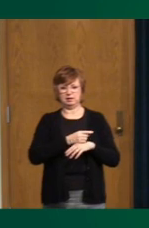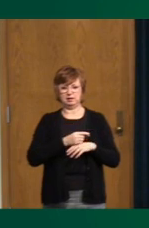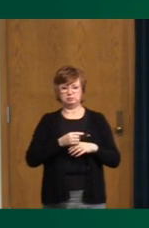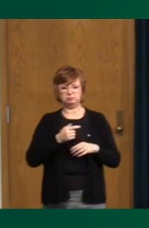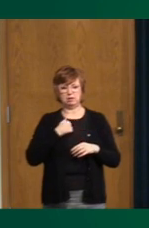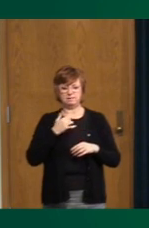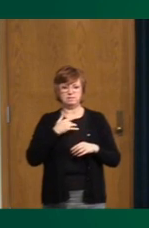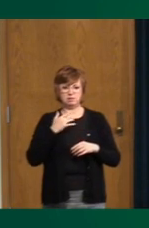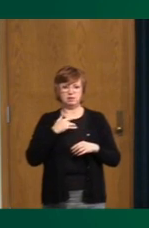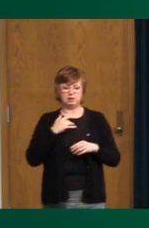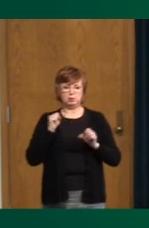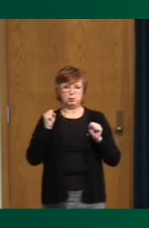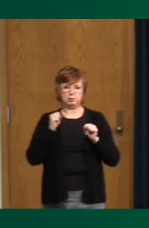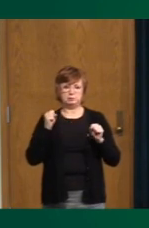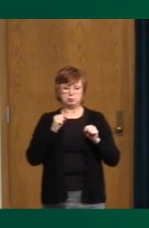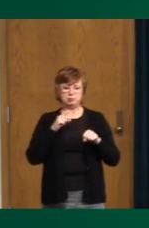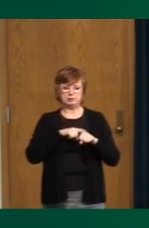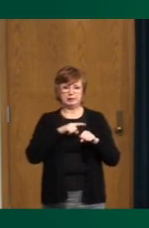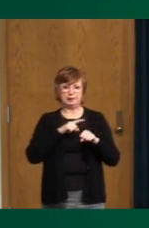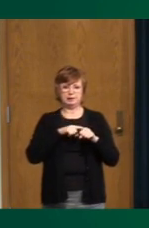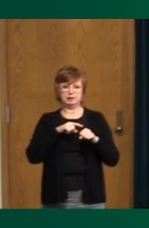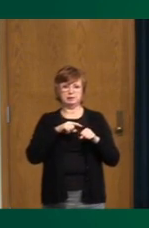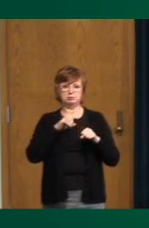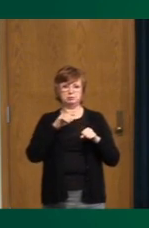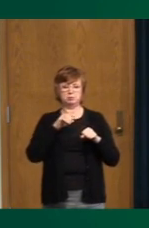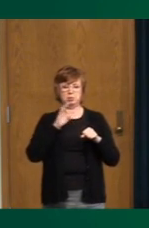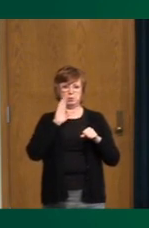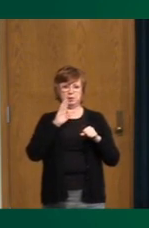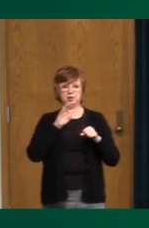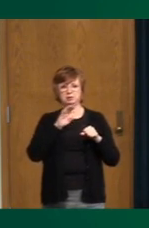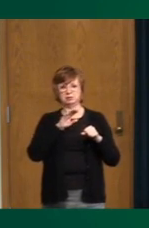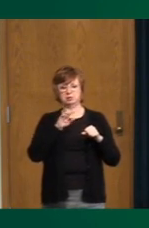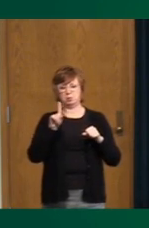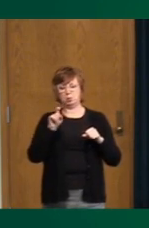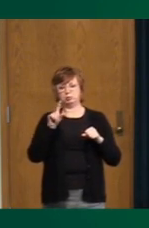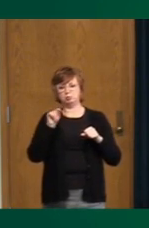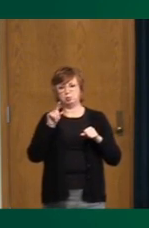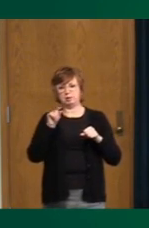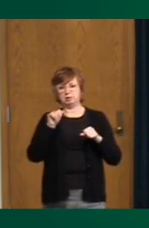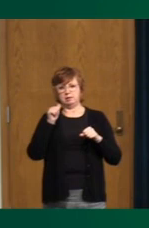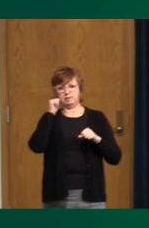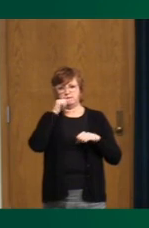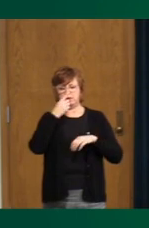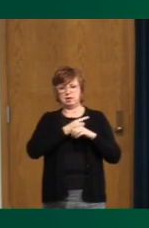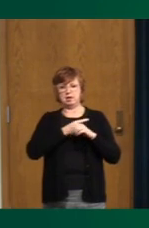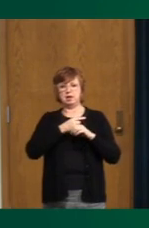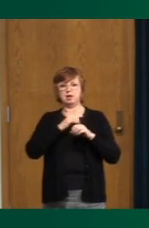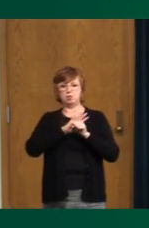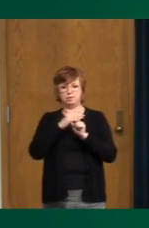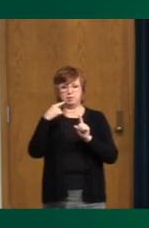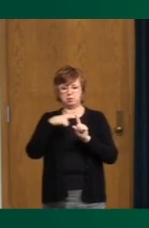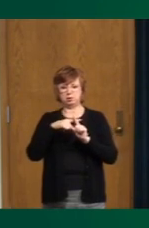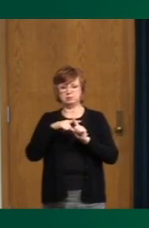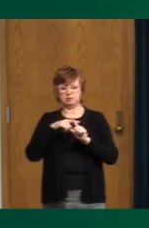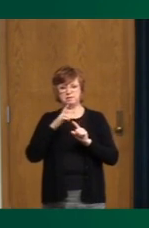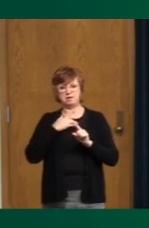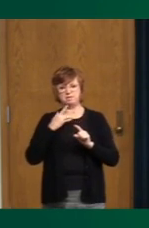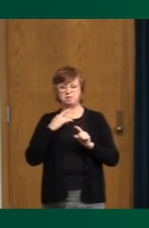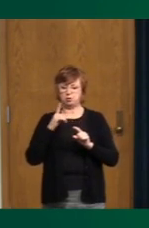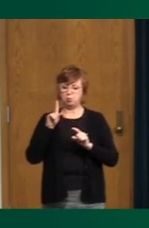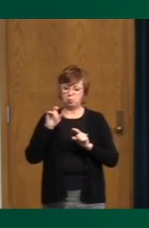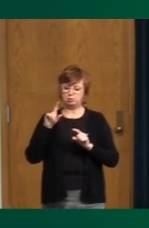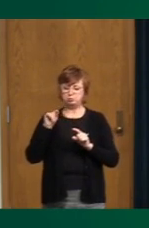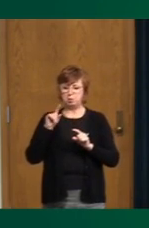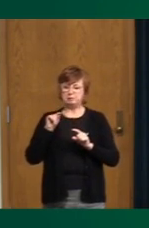cases a day during the winter, but we do want to come down to 60 to 120 cases a day. So the contributions of all these sectors, all